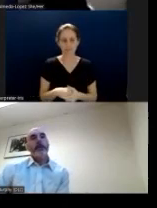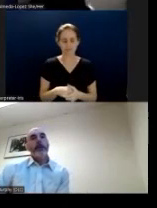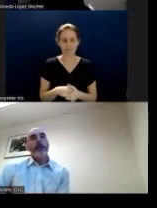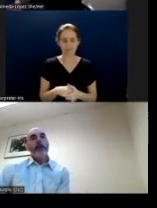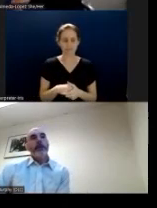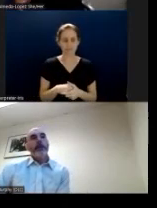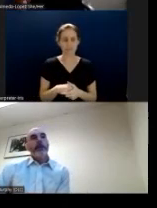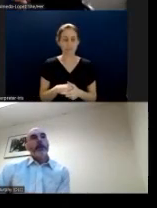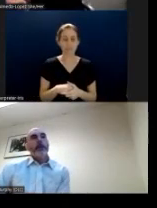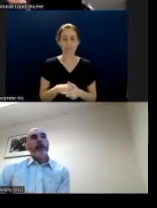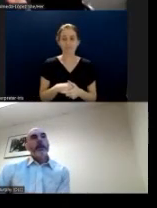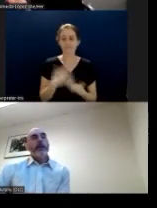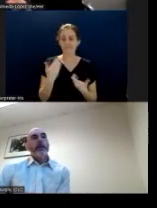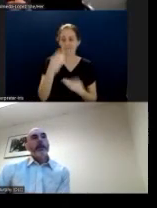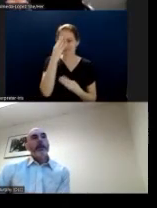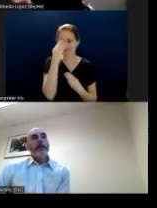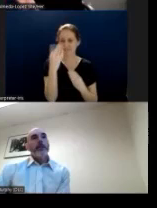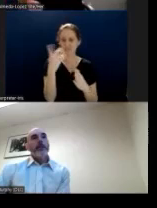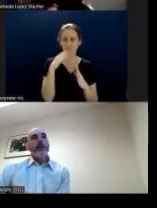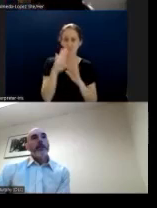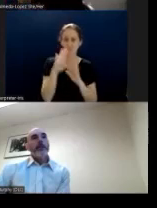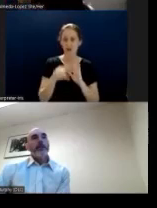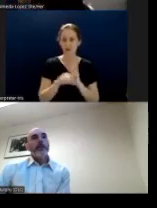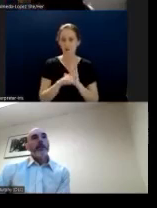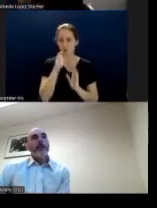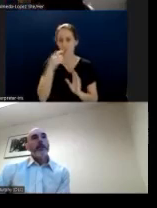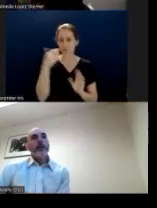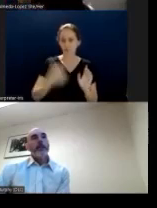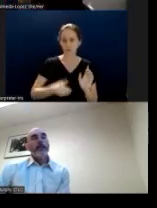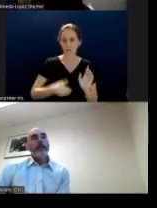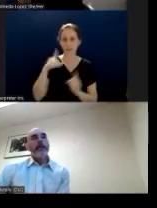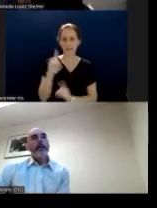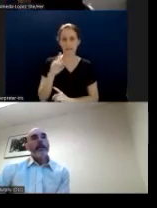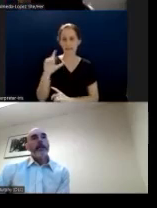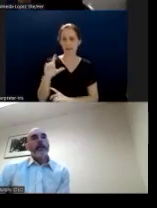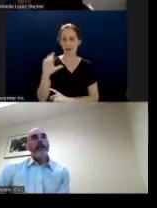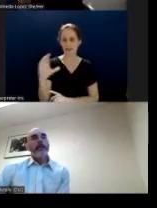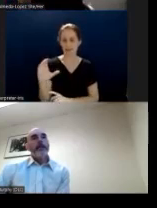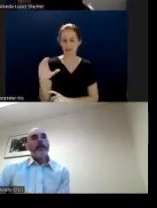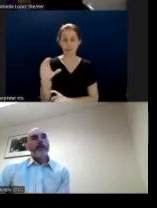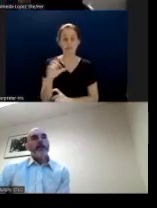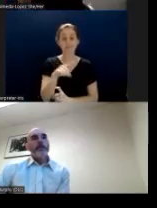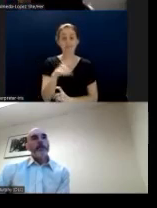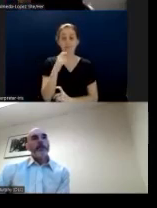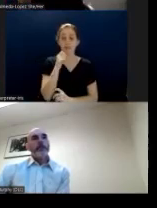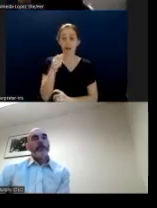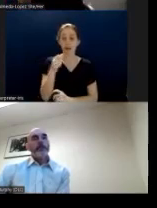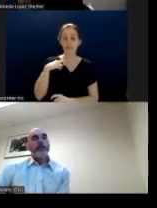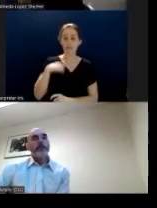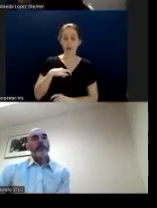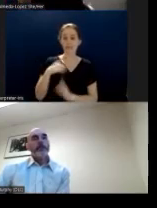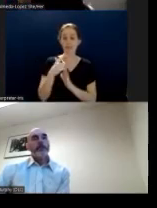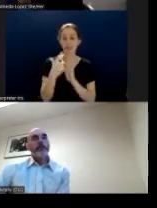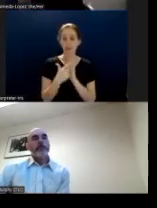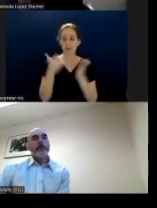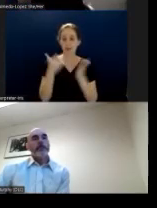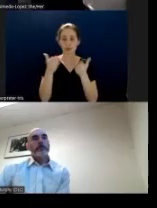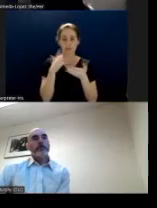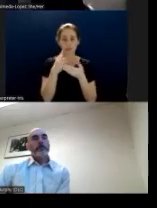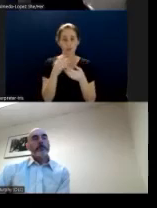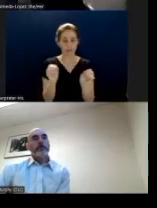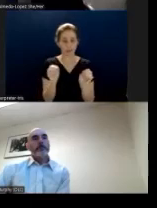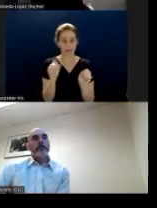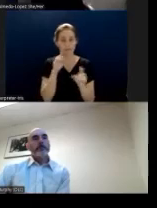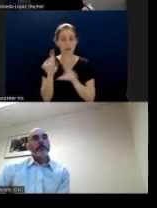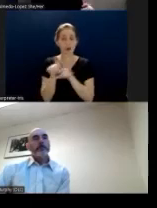So just some basic background on who we are at Disability Law Center. We're a nonprofit legal services organization that